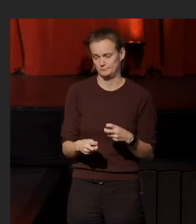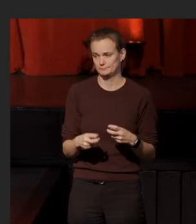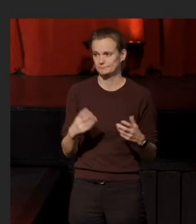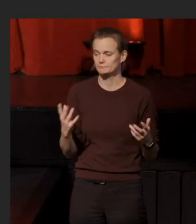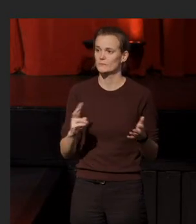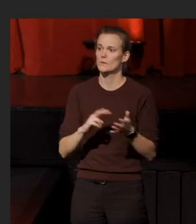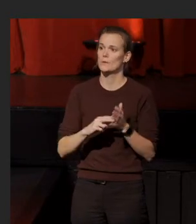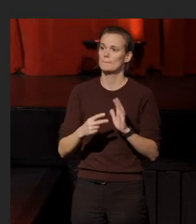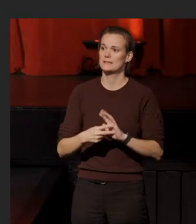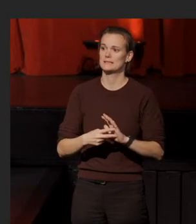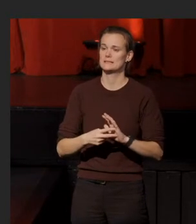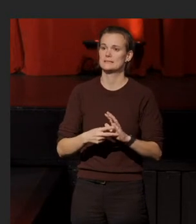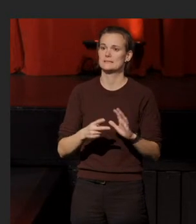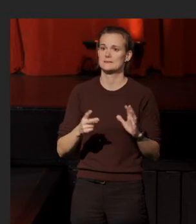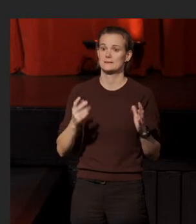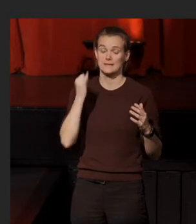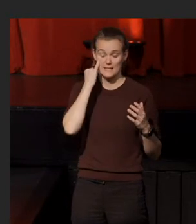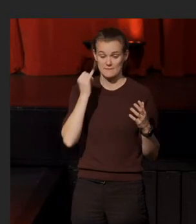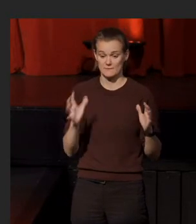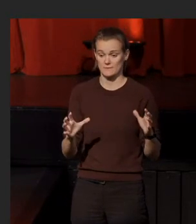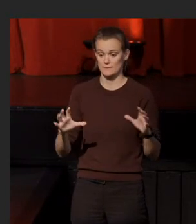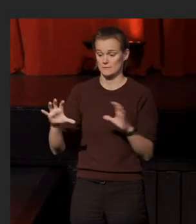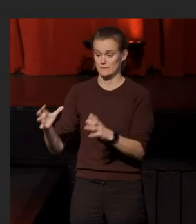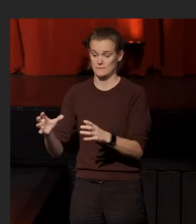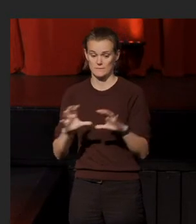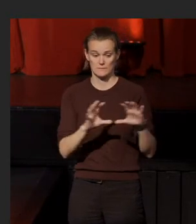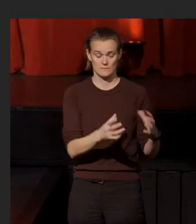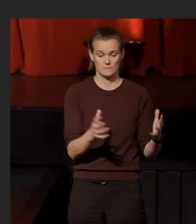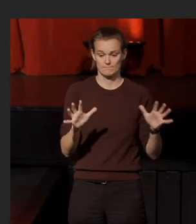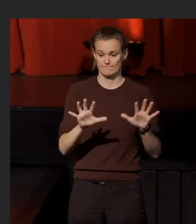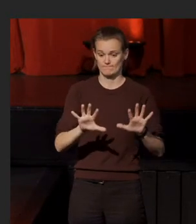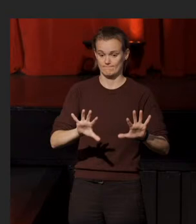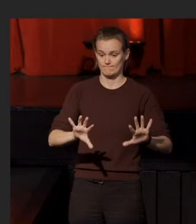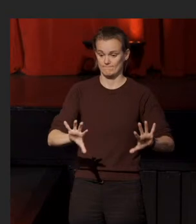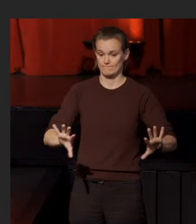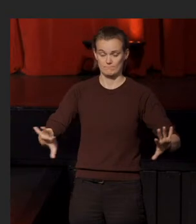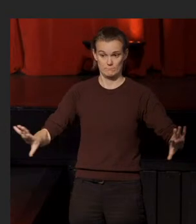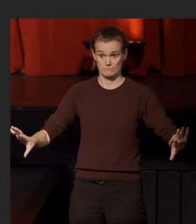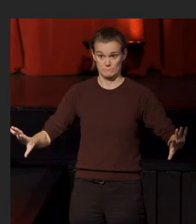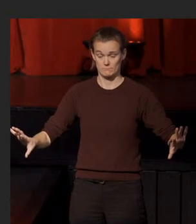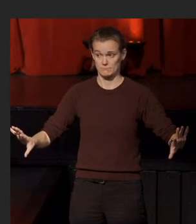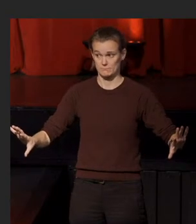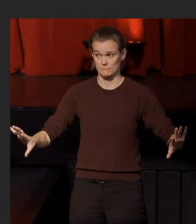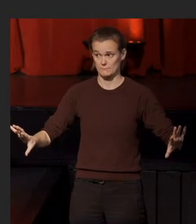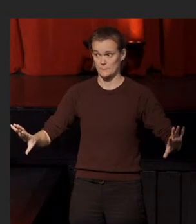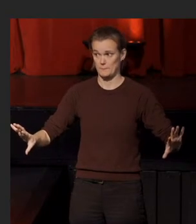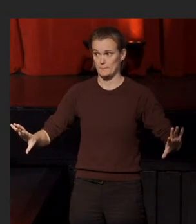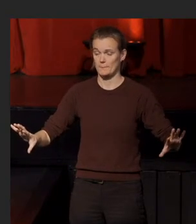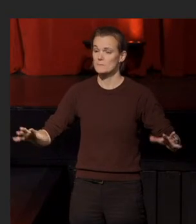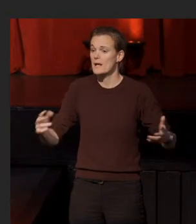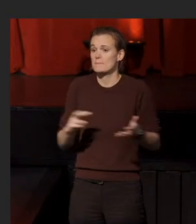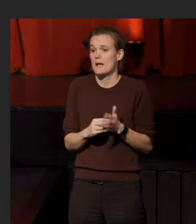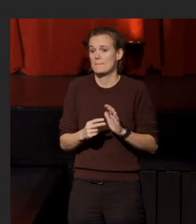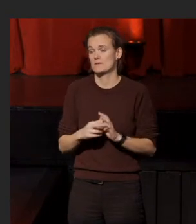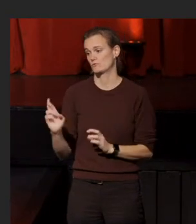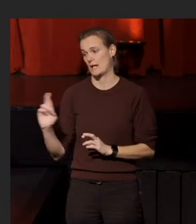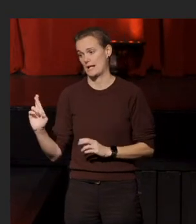know, pushing towards two different poles, and that doesn't necessarily need to be left and right on